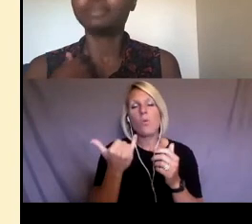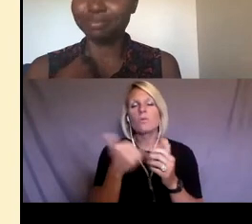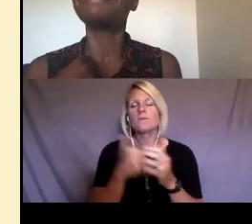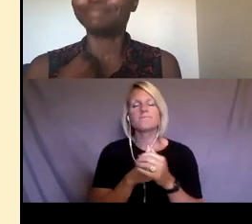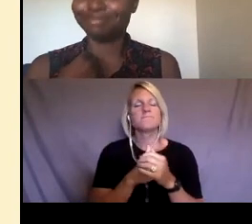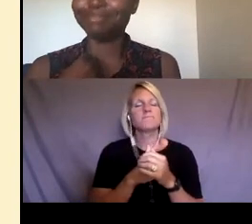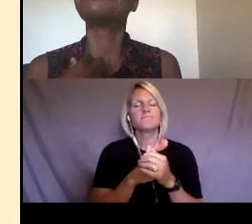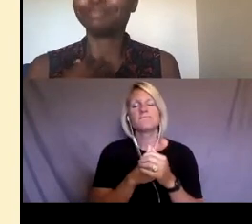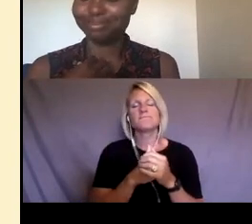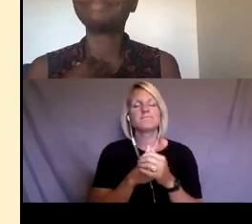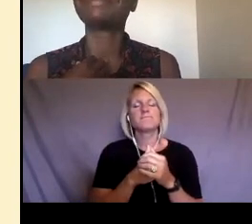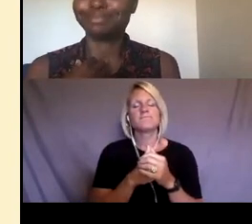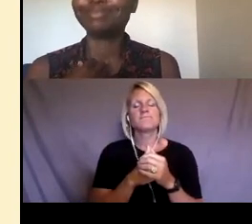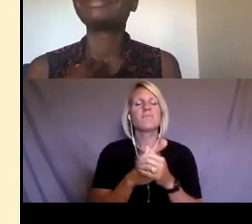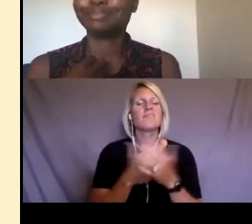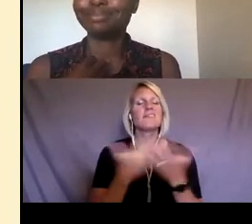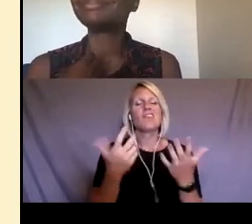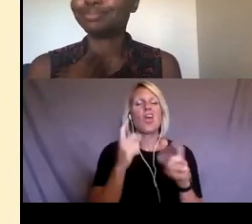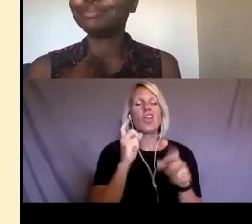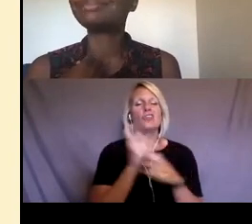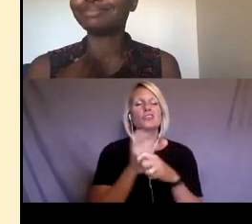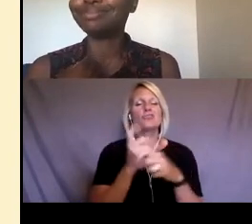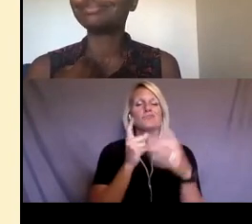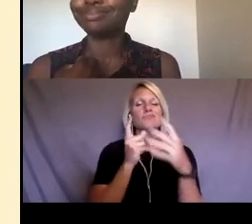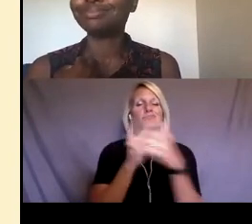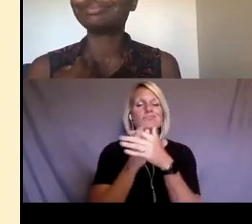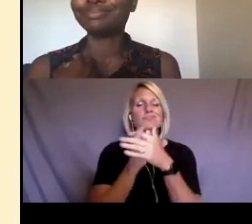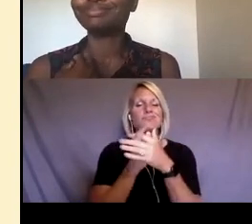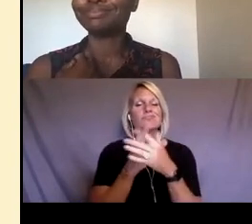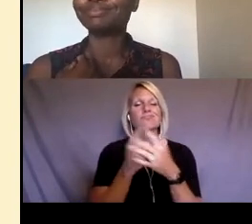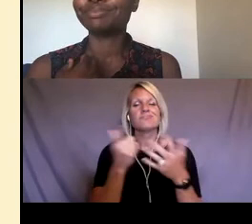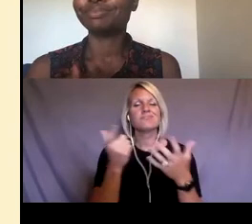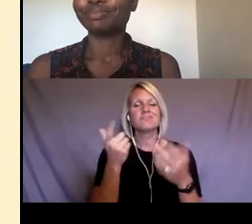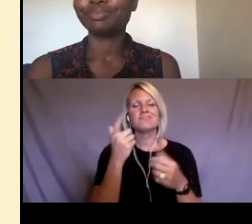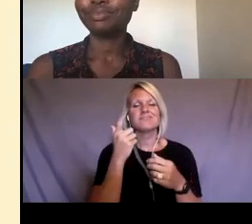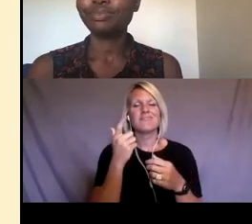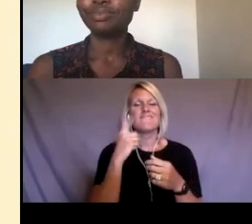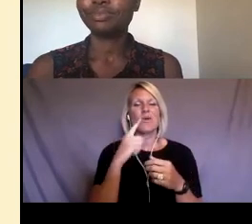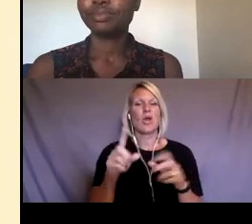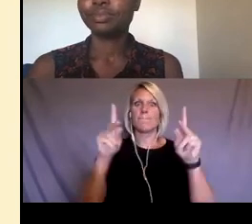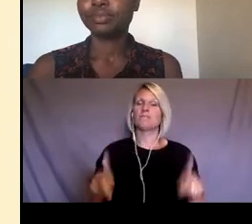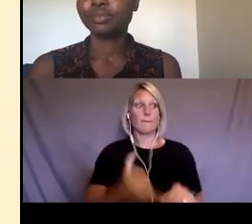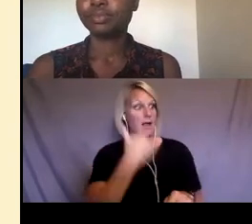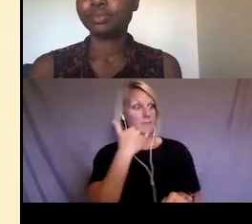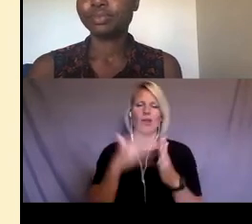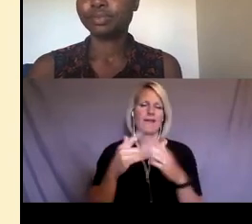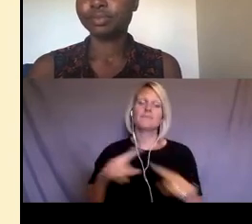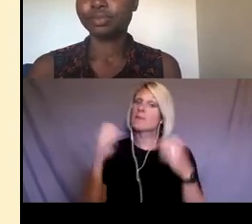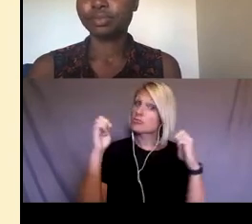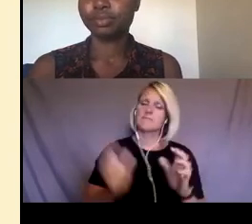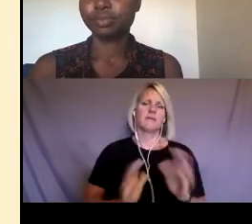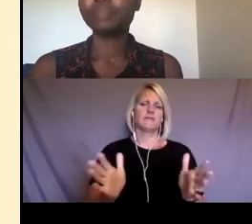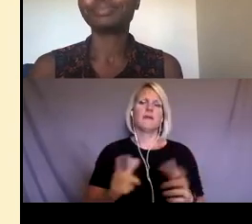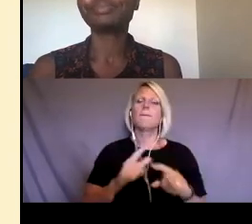It's just the hardest to get into a system for a human to respond to. But if it's an emergency, phone is great. But the